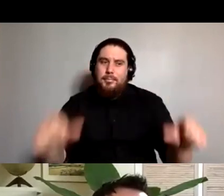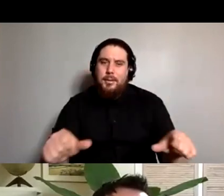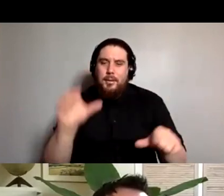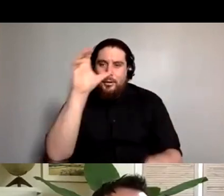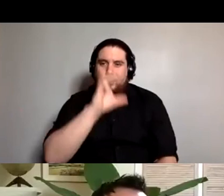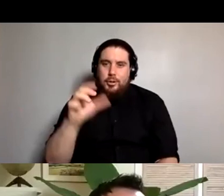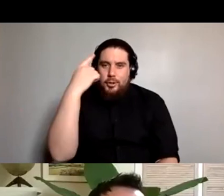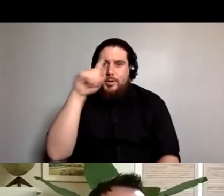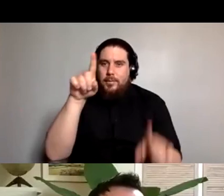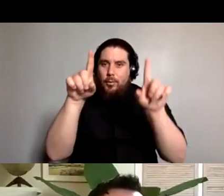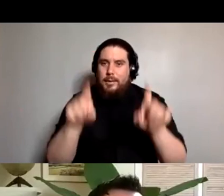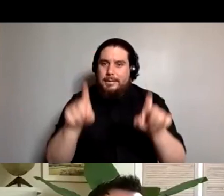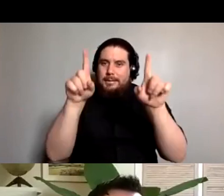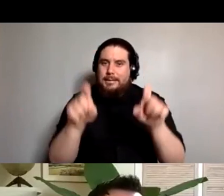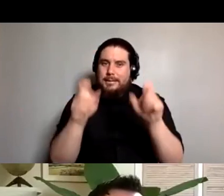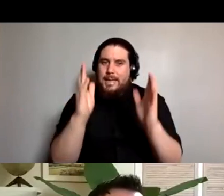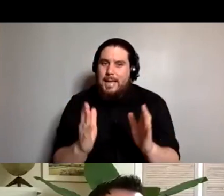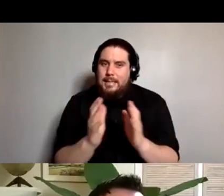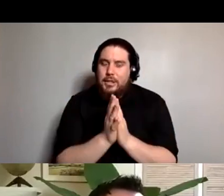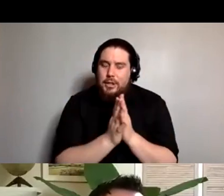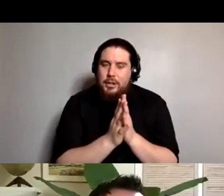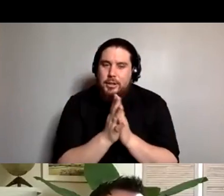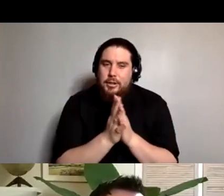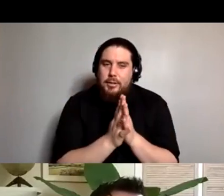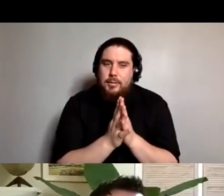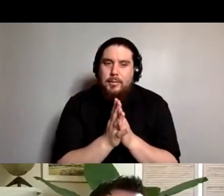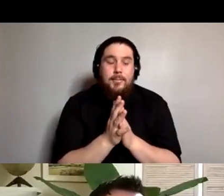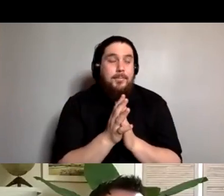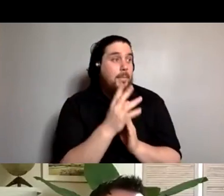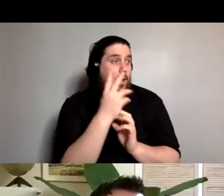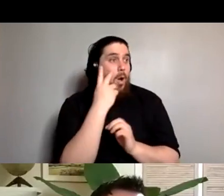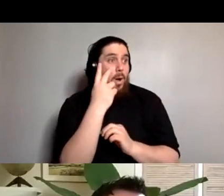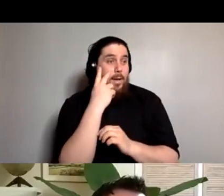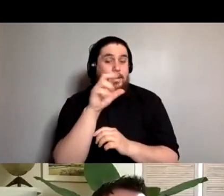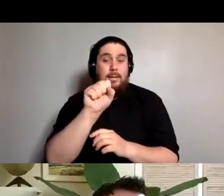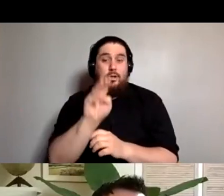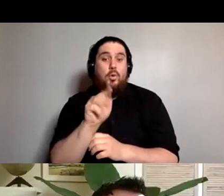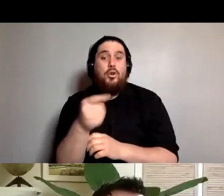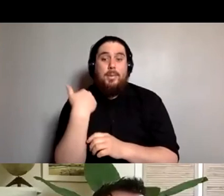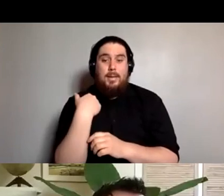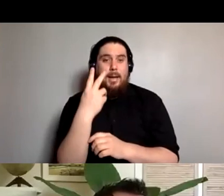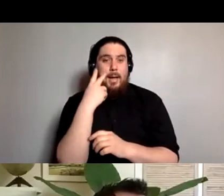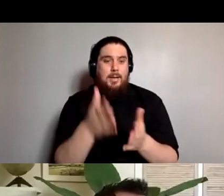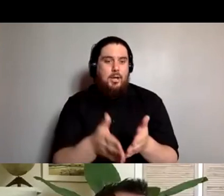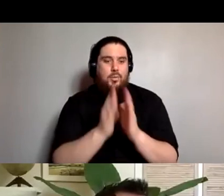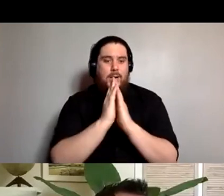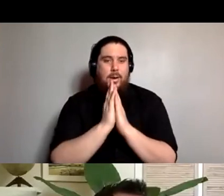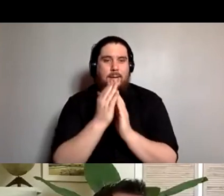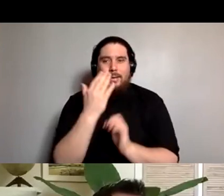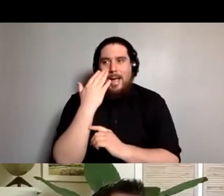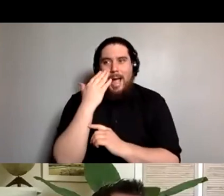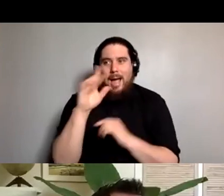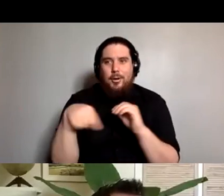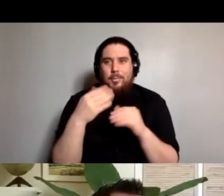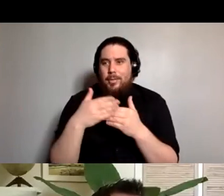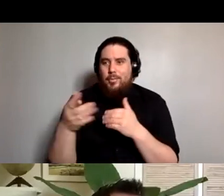testers? I'm seeing it on social media. I'm seeing requests on social media. I don't know about the rest of you. Go ahead,